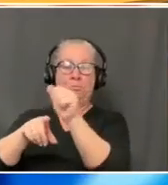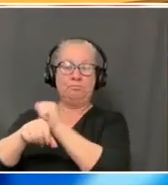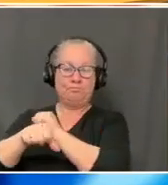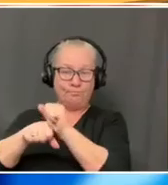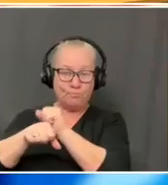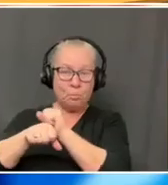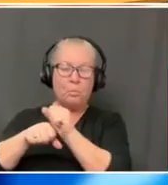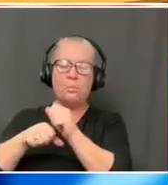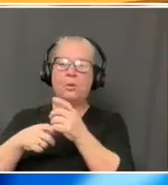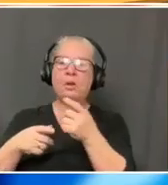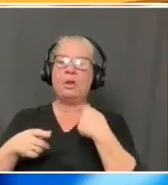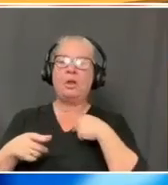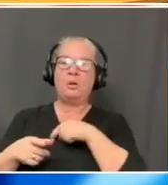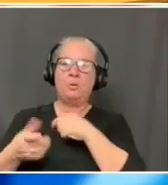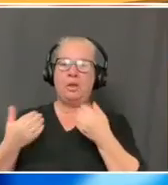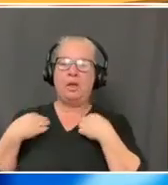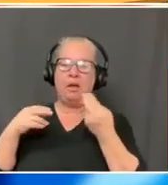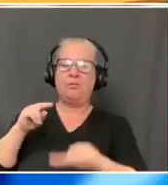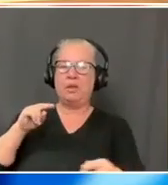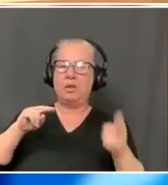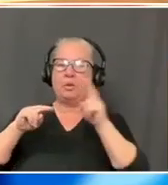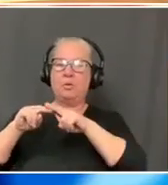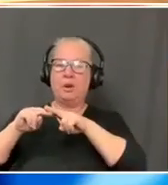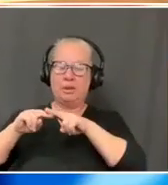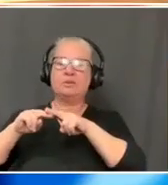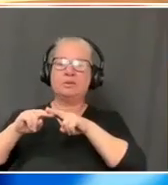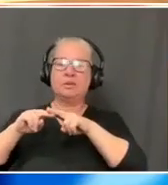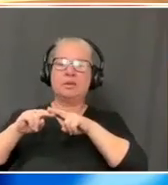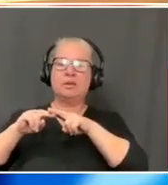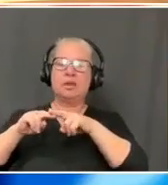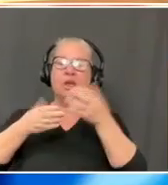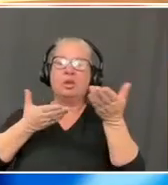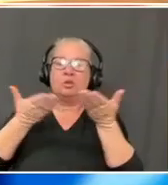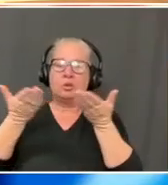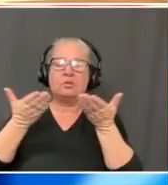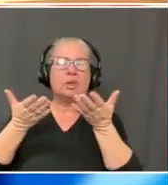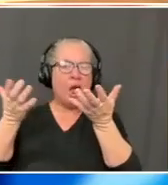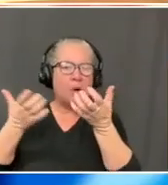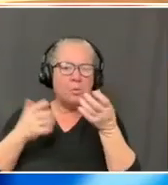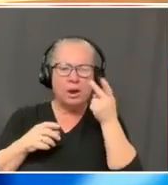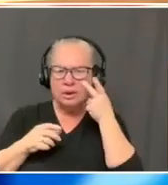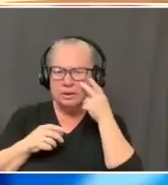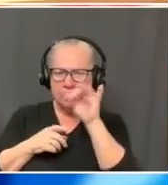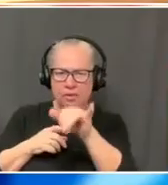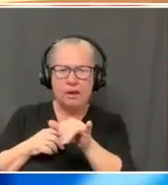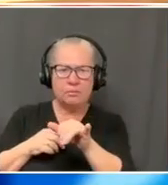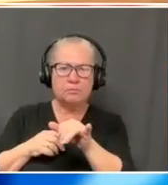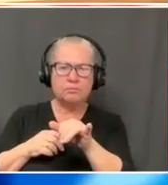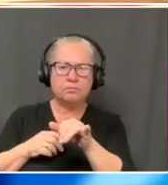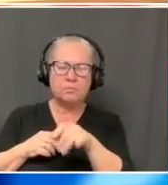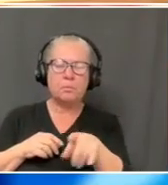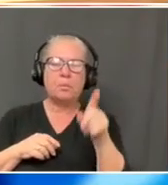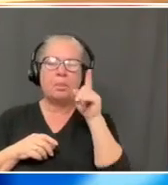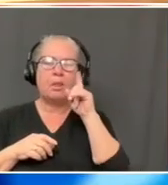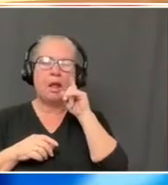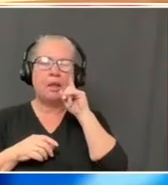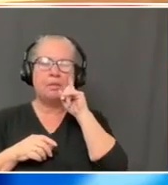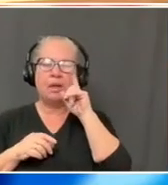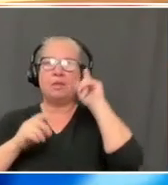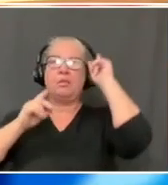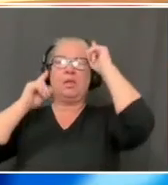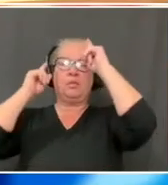increased services. So, I'm going to want to see what those expenses are for special ed, because I think a big concern, not